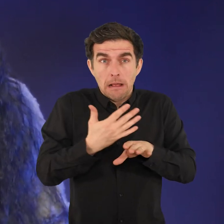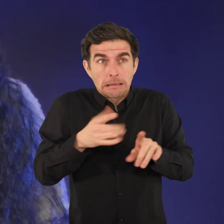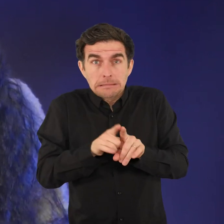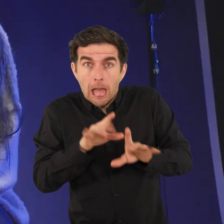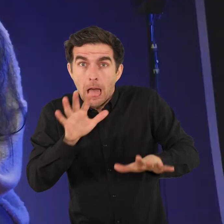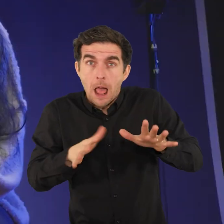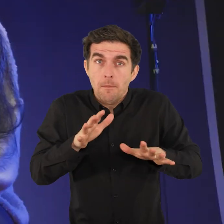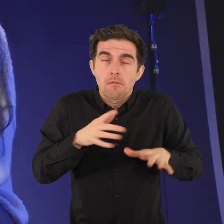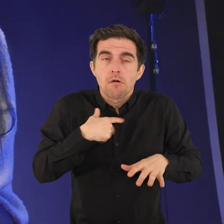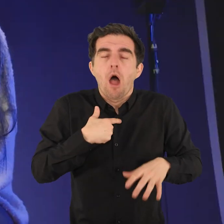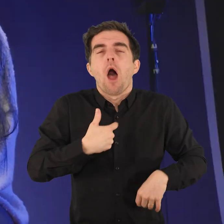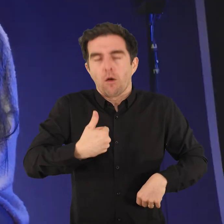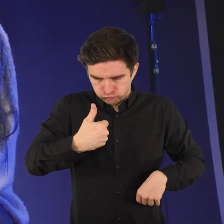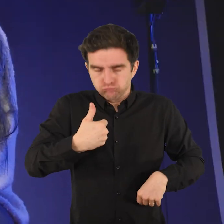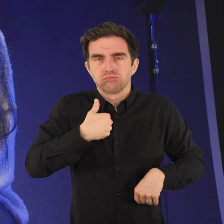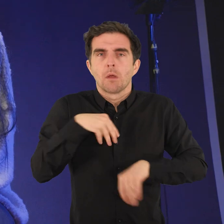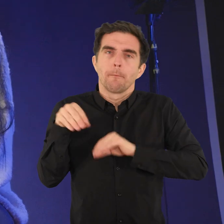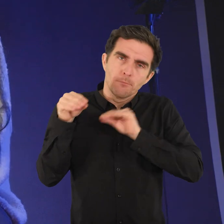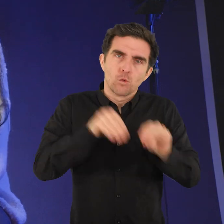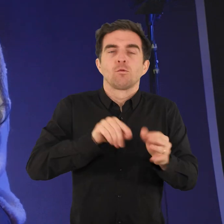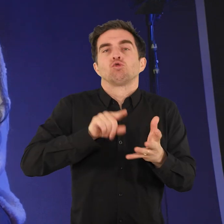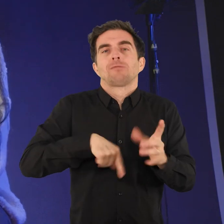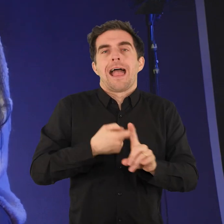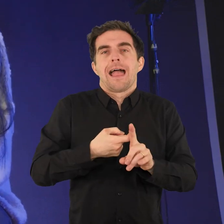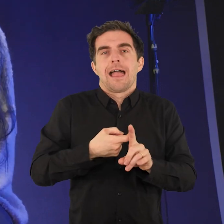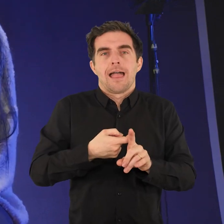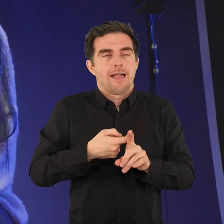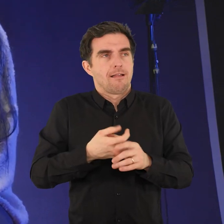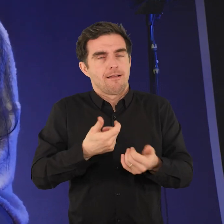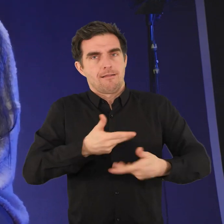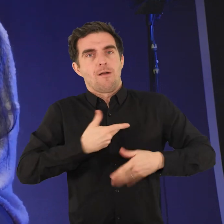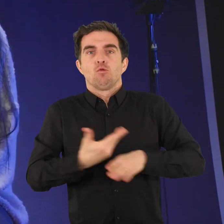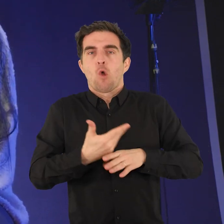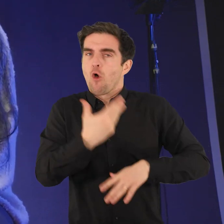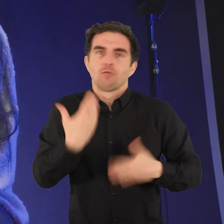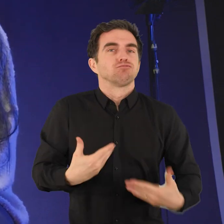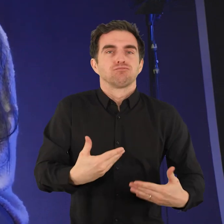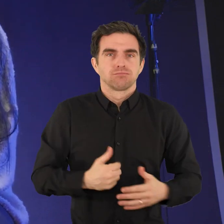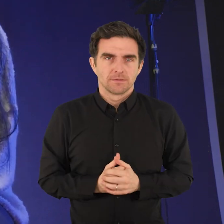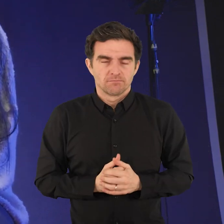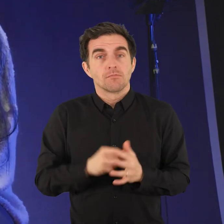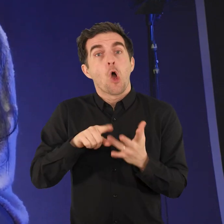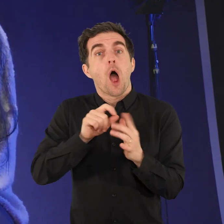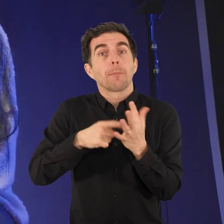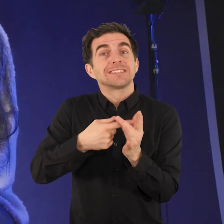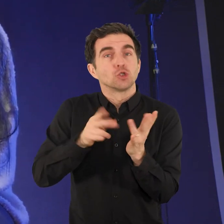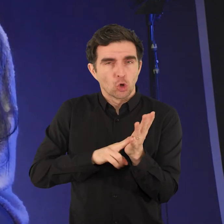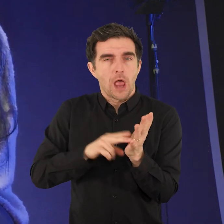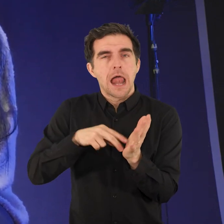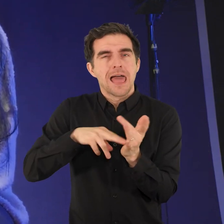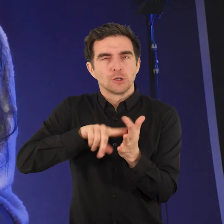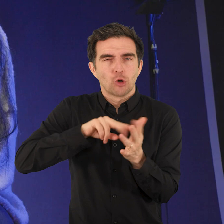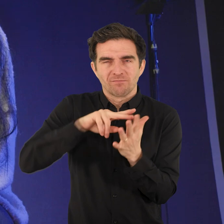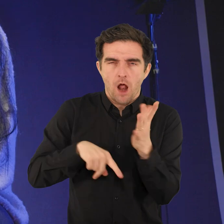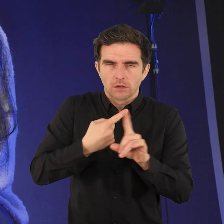useful. So that's why I've made a decision to come to the United Kingdom and work for Operation Interflex